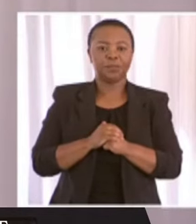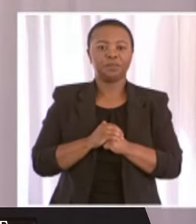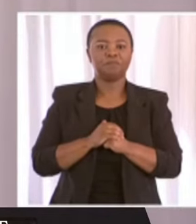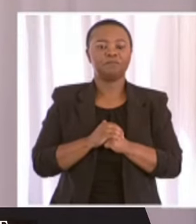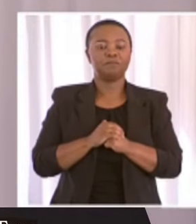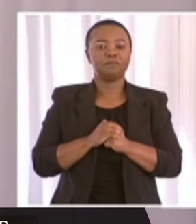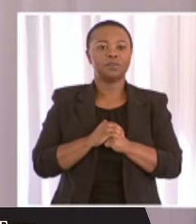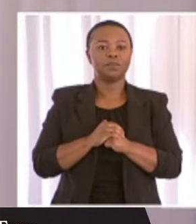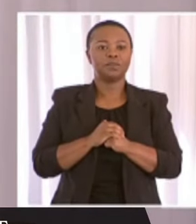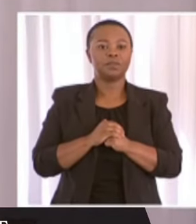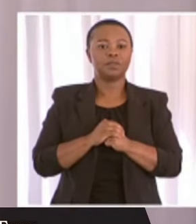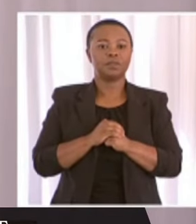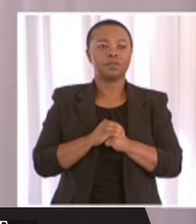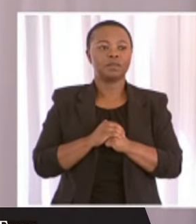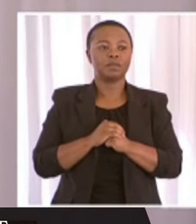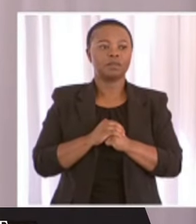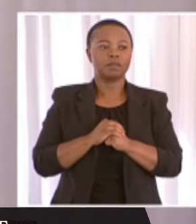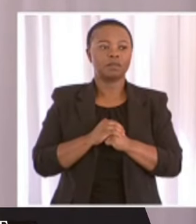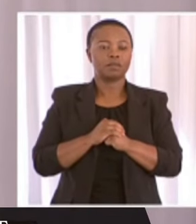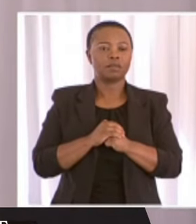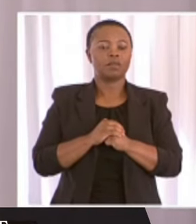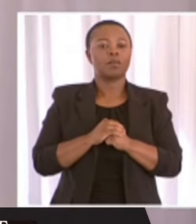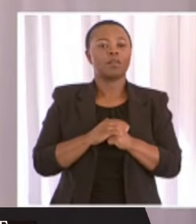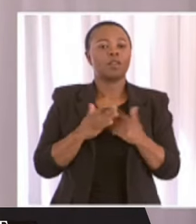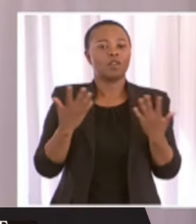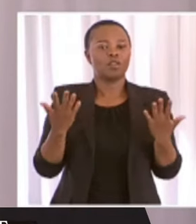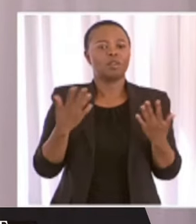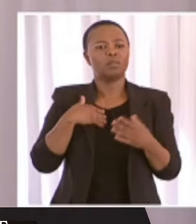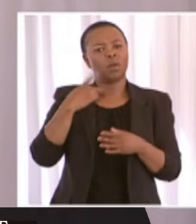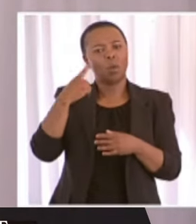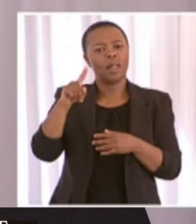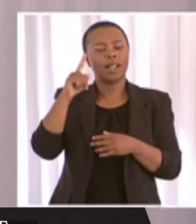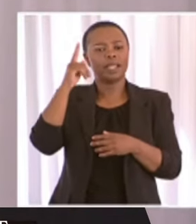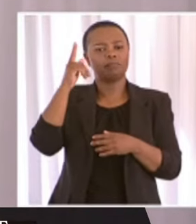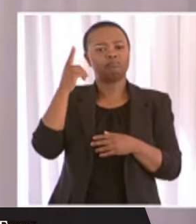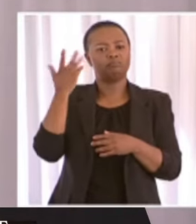Let me then, you know, from the time that Aziz